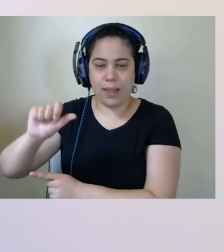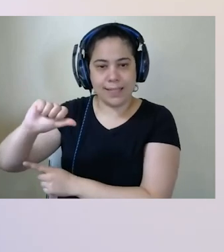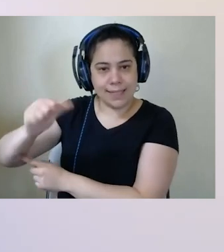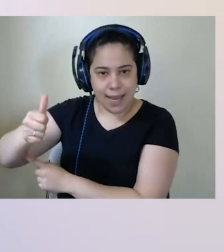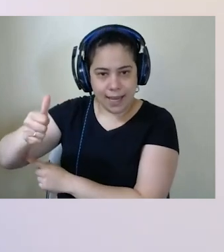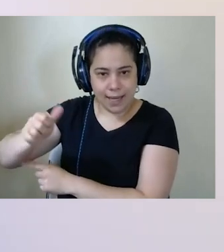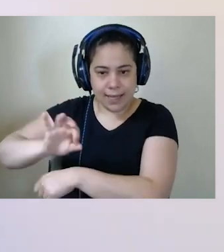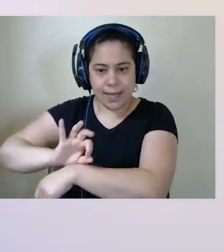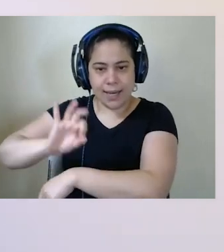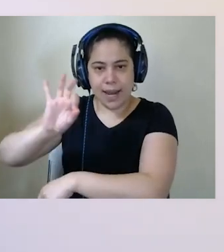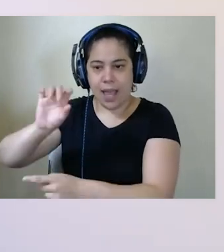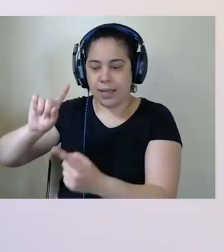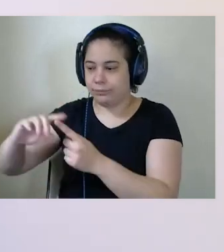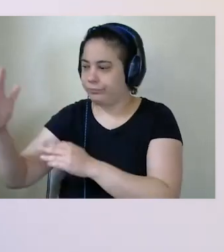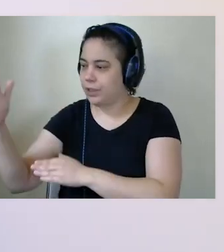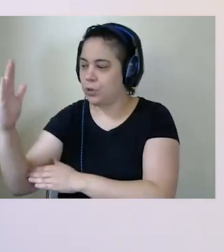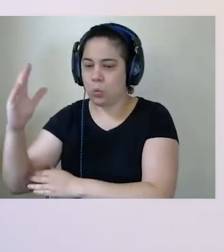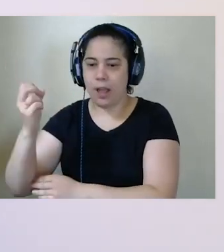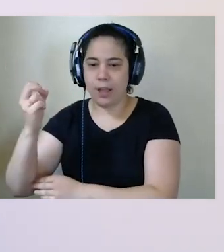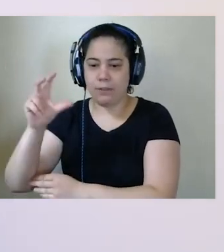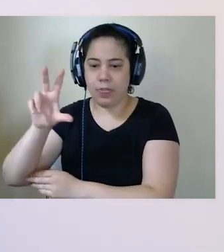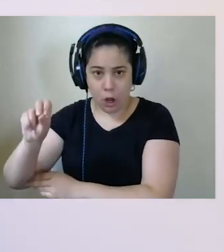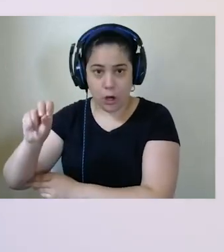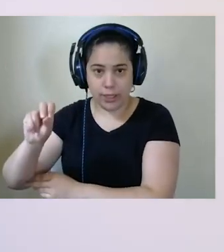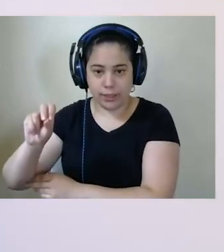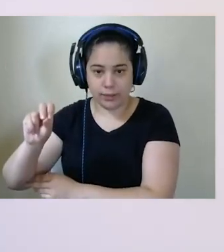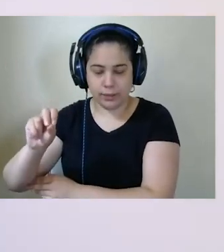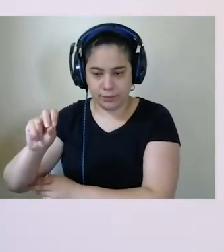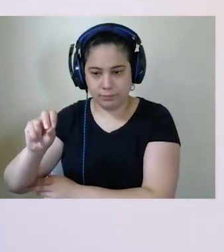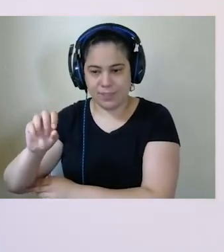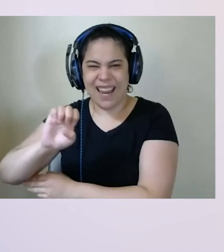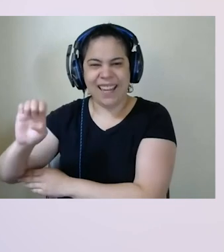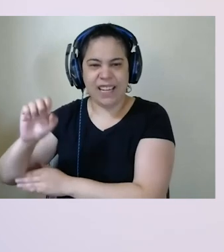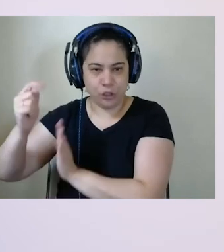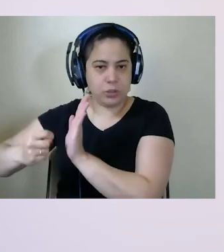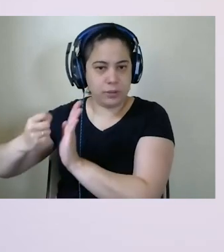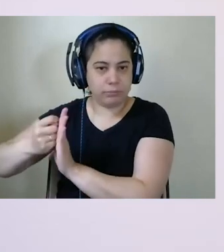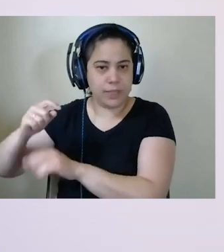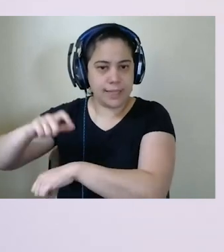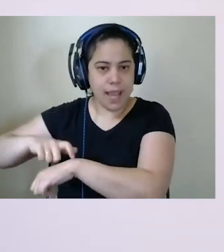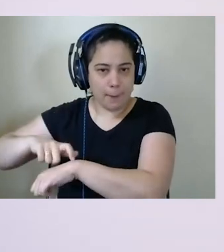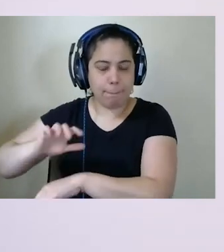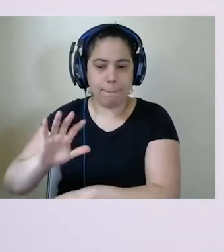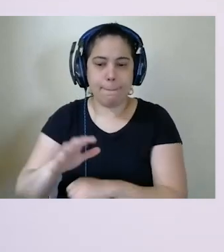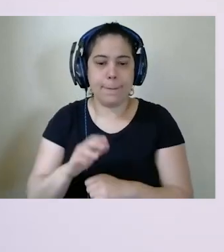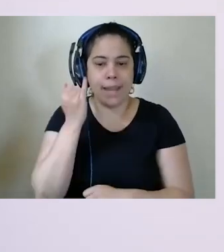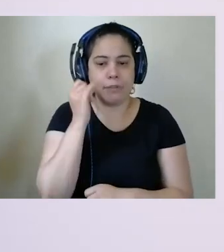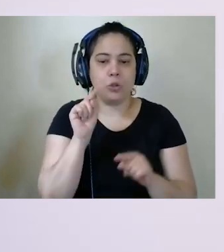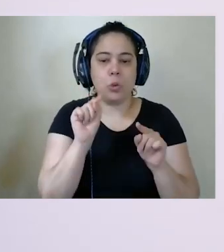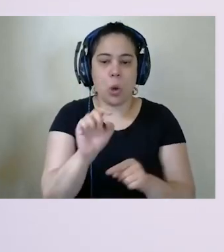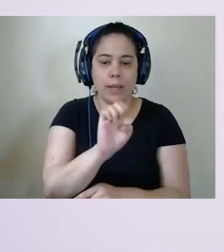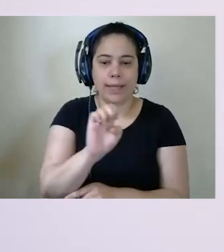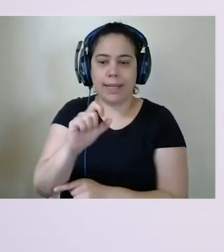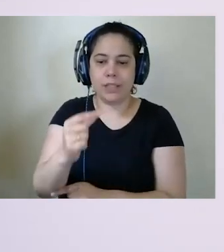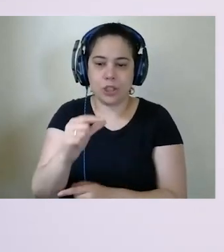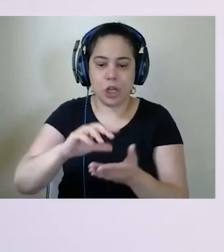9 to 12:30 p.m. Eastern Daylight Savings Time. So if you go to the EEGLearn website, there will be a